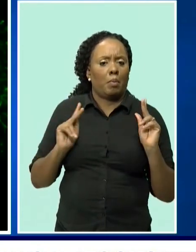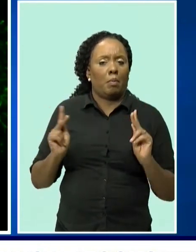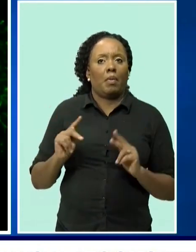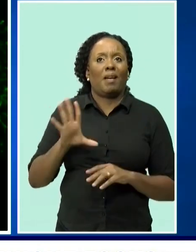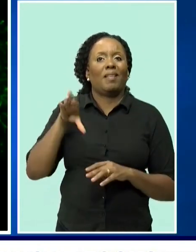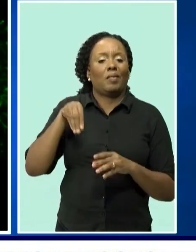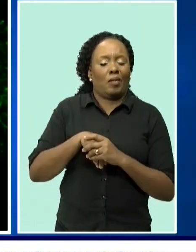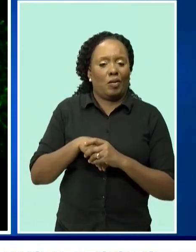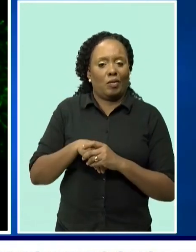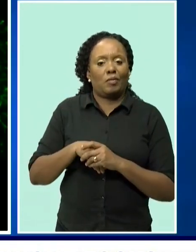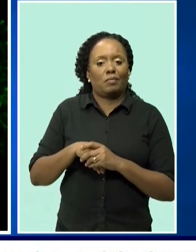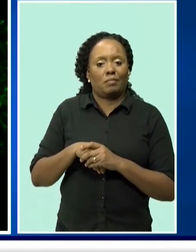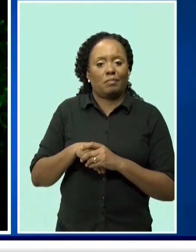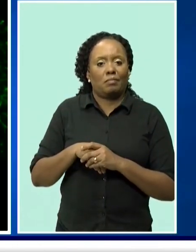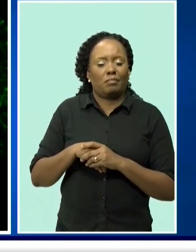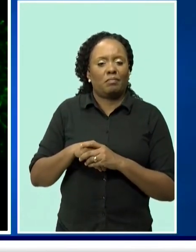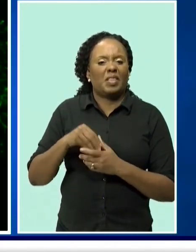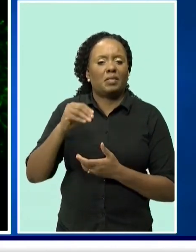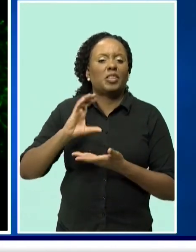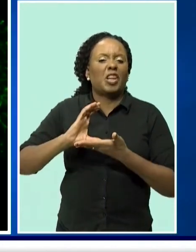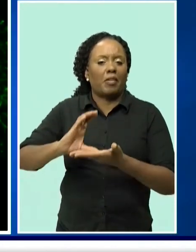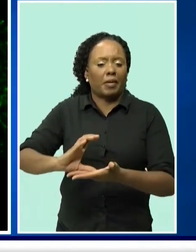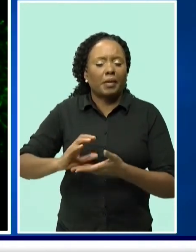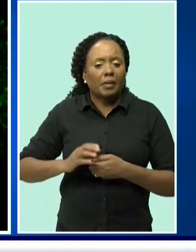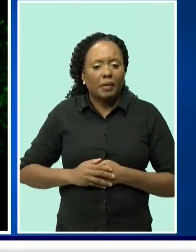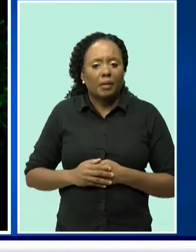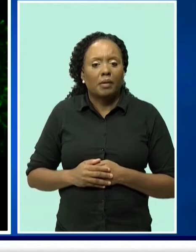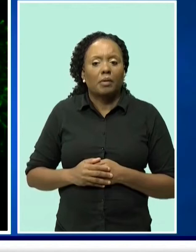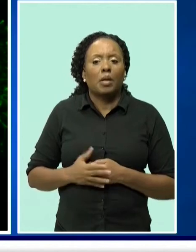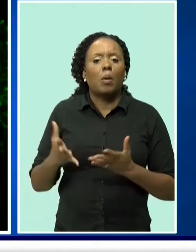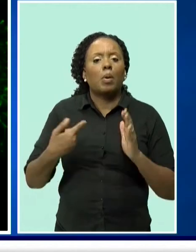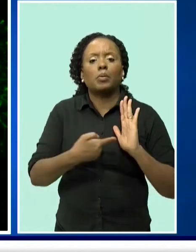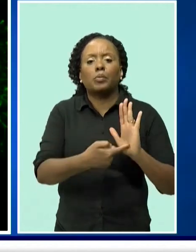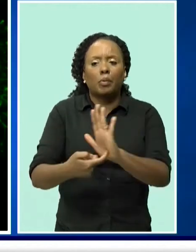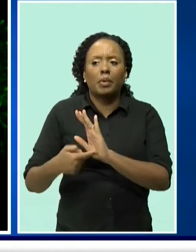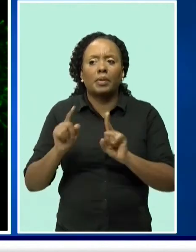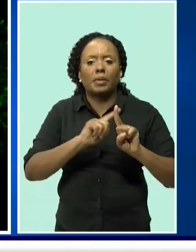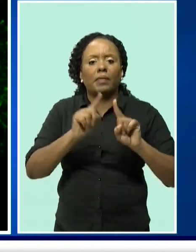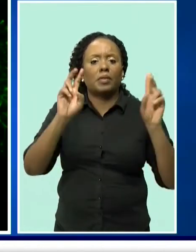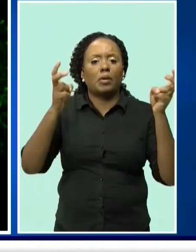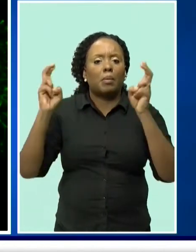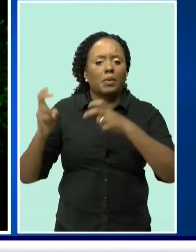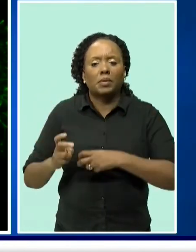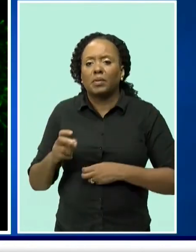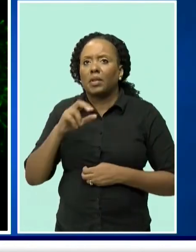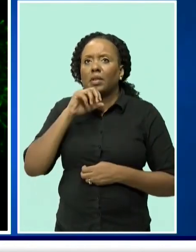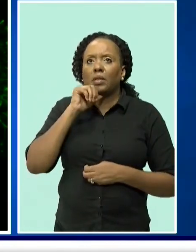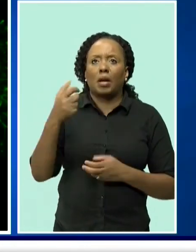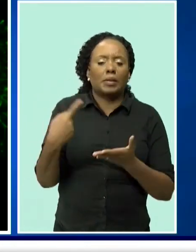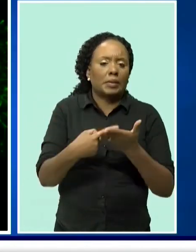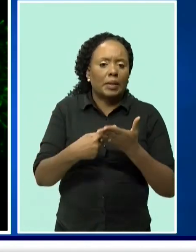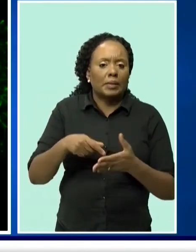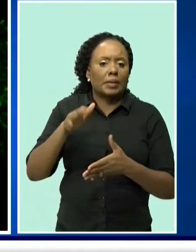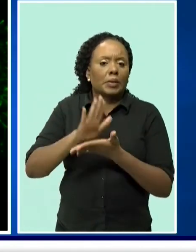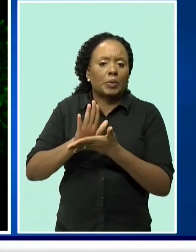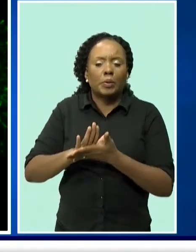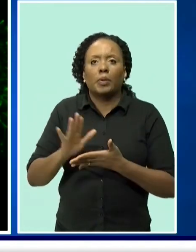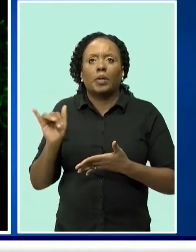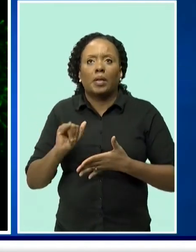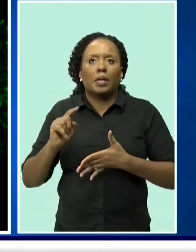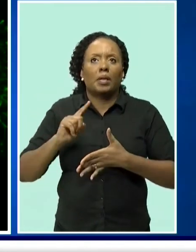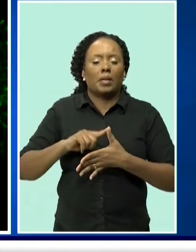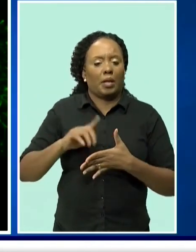in the charity, where we expose them to different topics that are not normally taught in the schools. You know, topics like etiquette